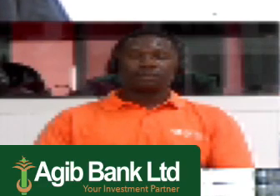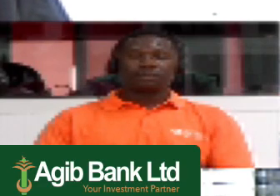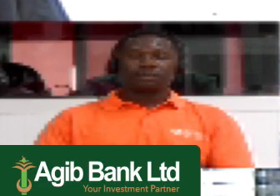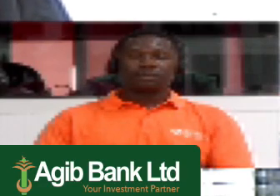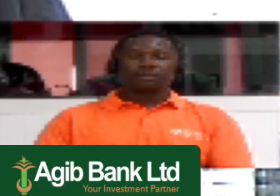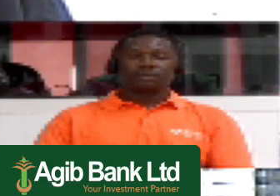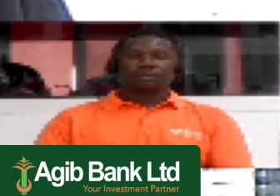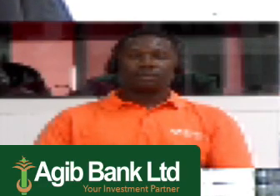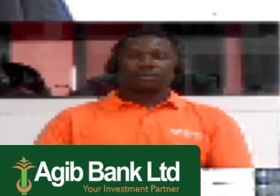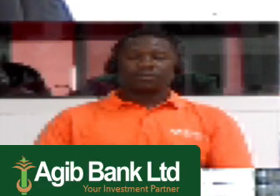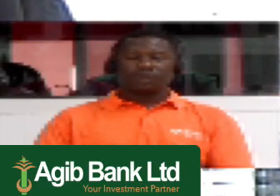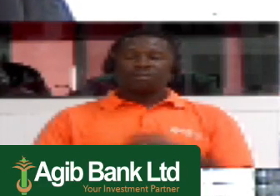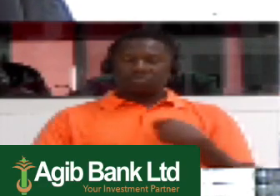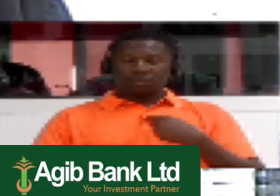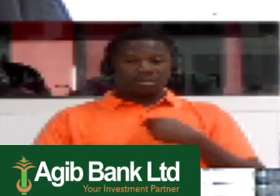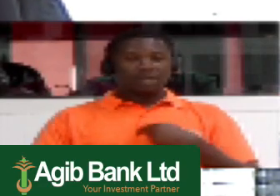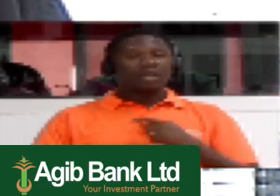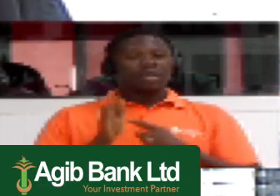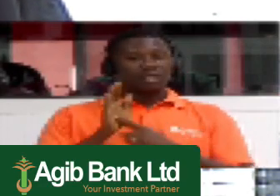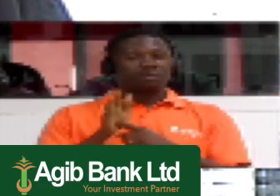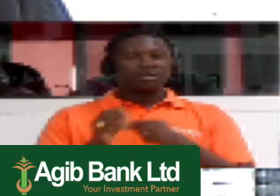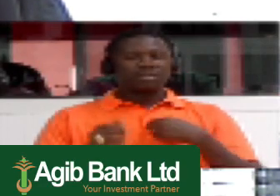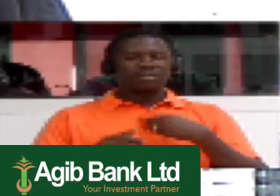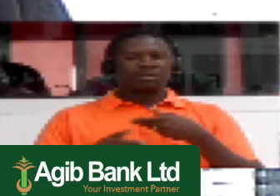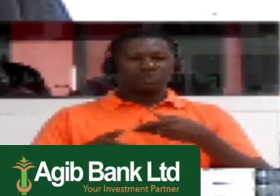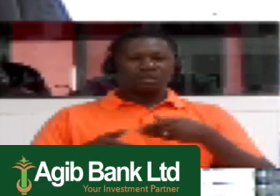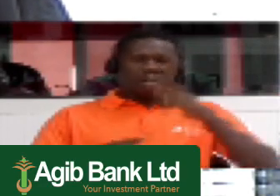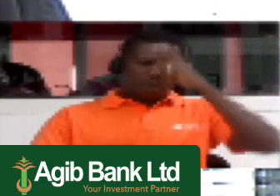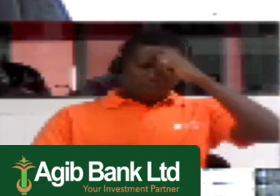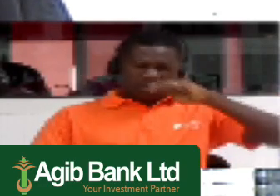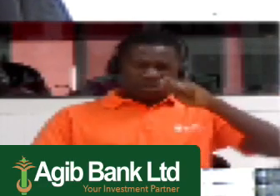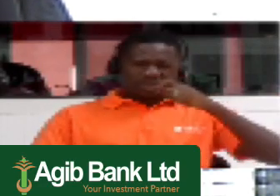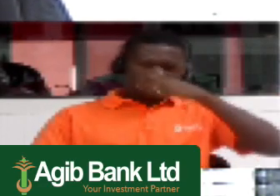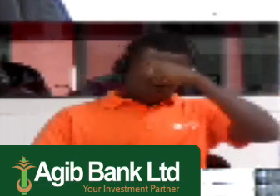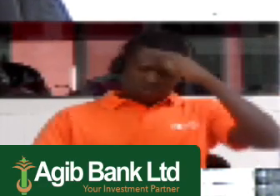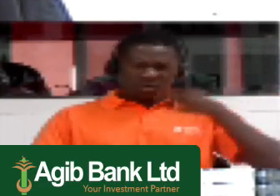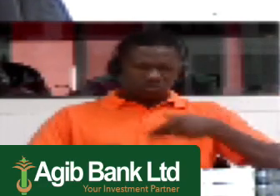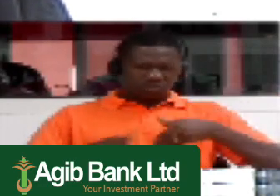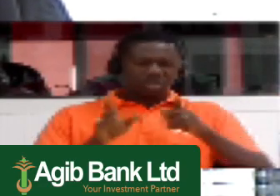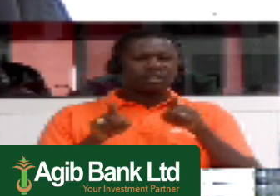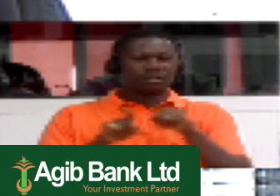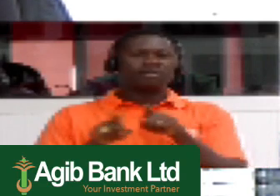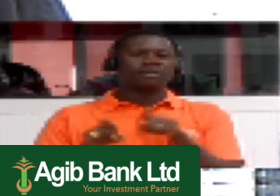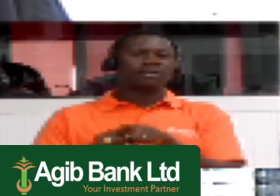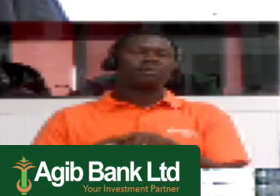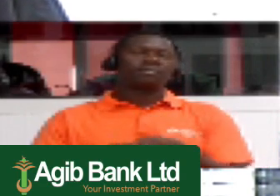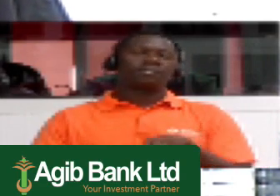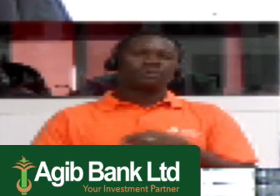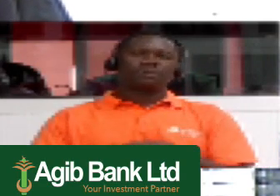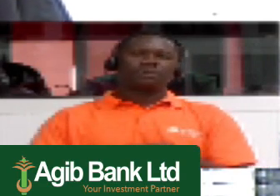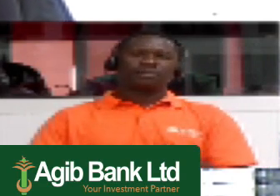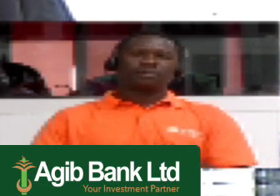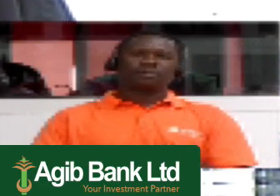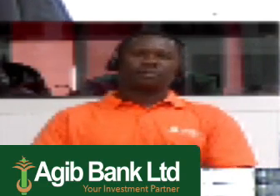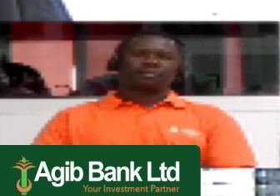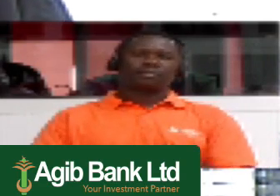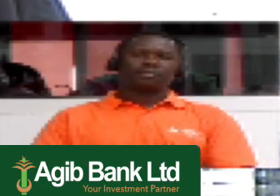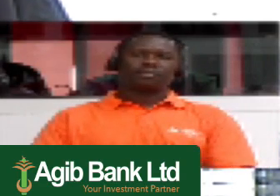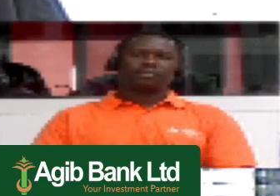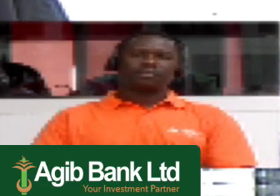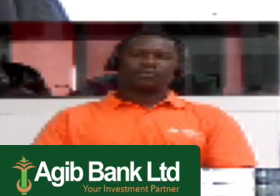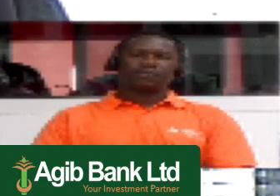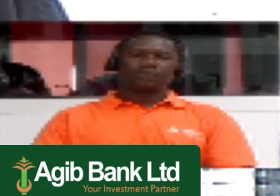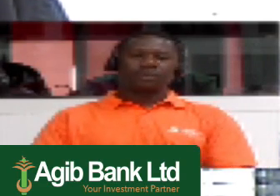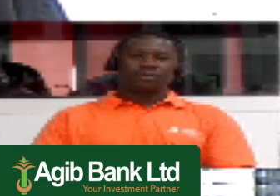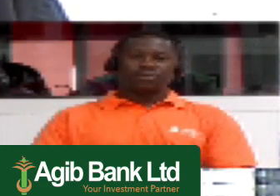tsafo no police yale. On my own, I can say that, in fact, it's general police work.